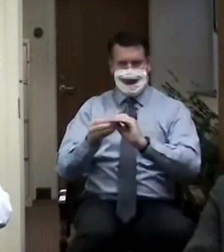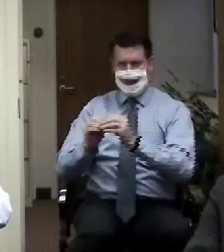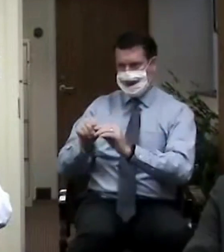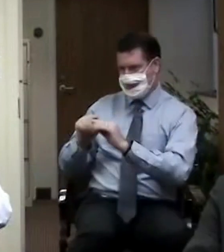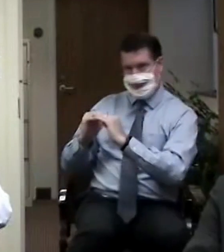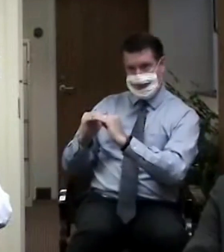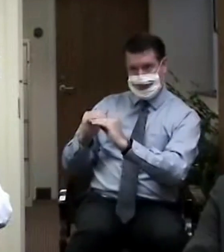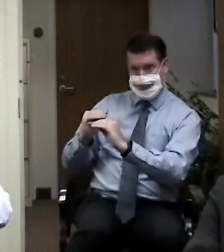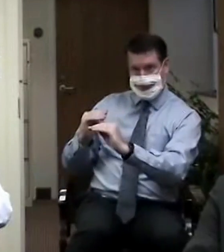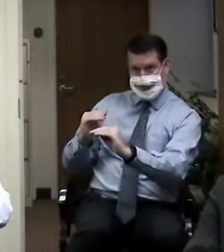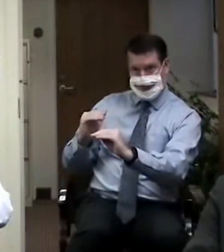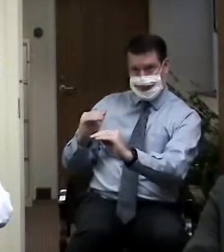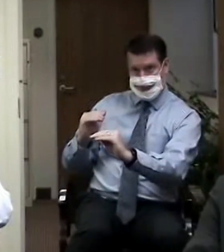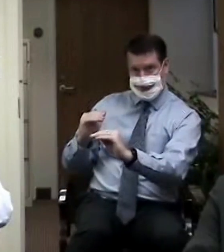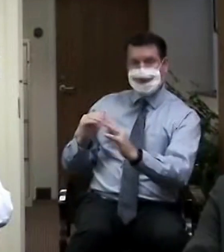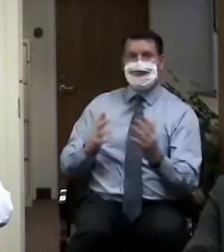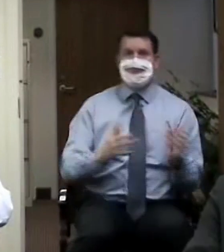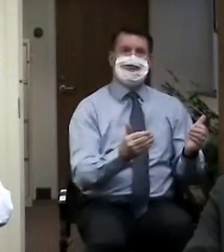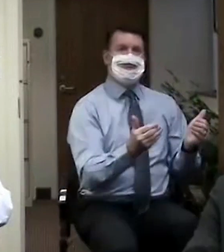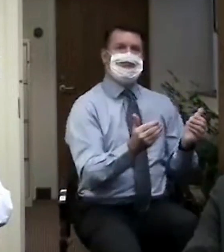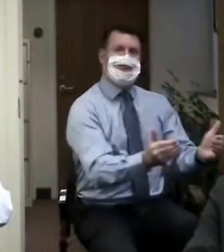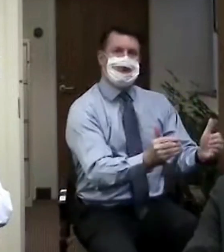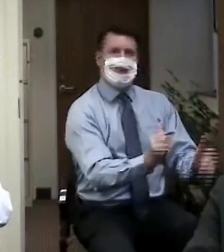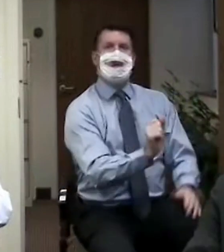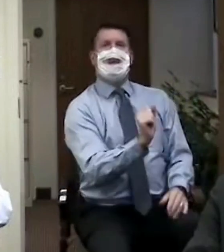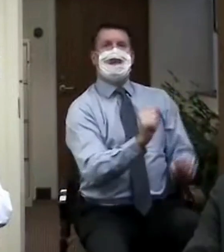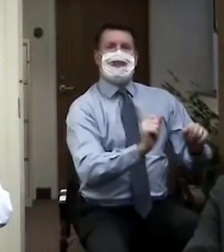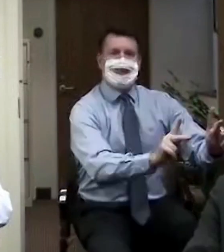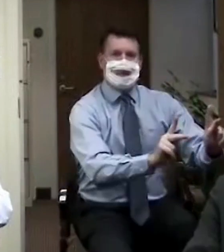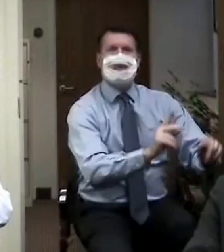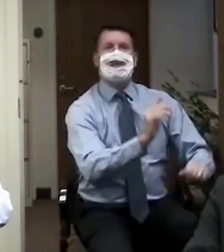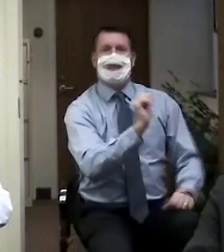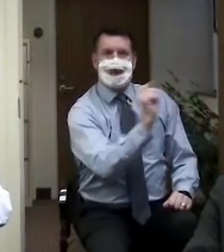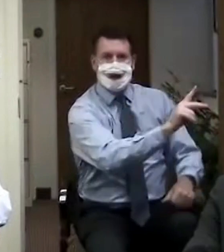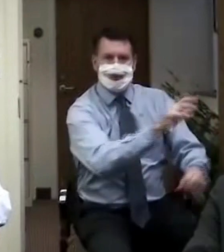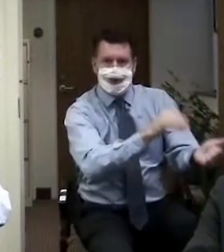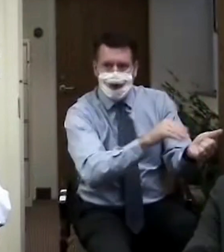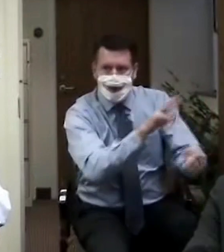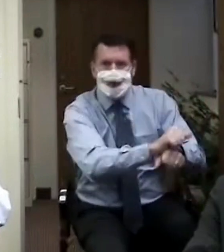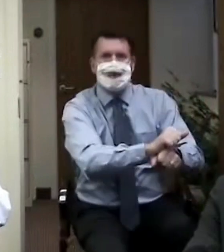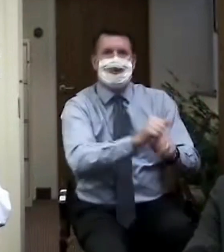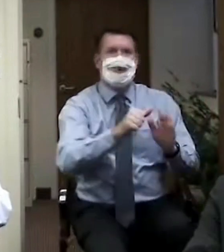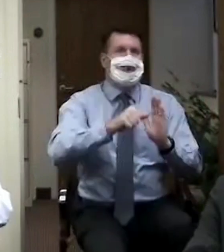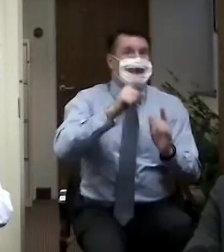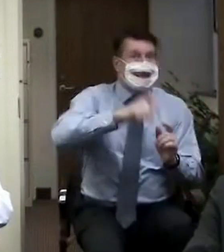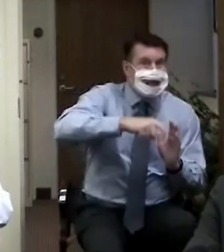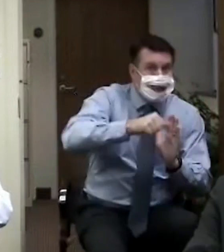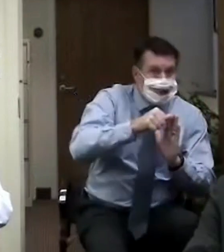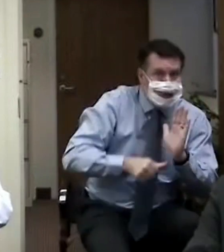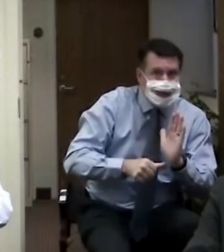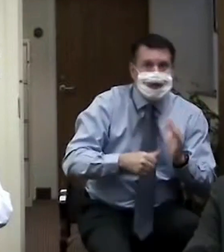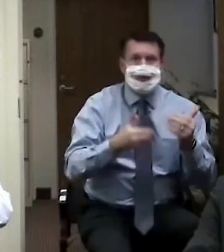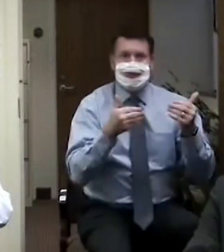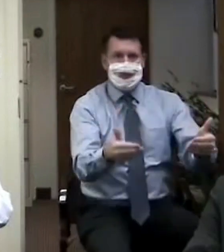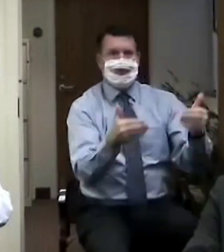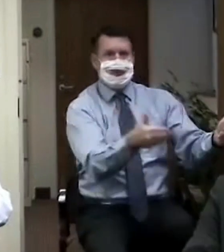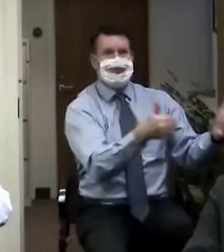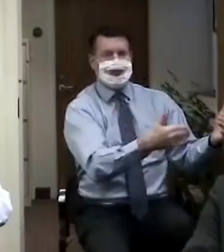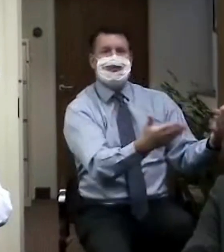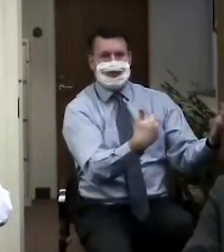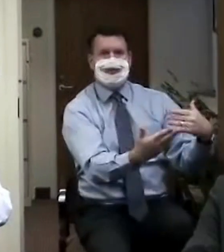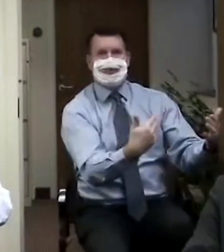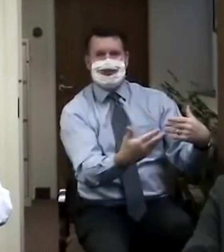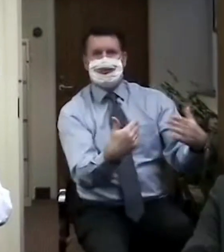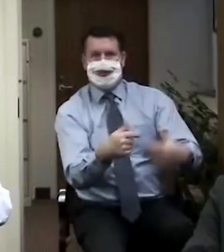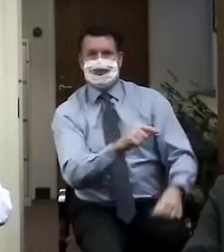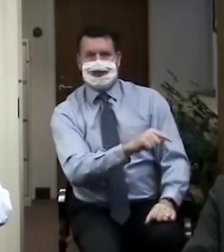do you mind? Sure. When it comes to the two quick things about pay,